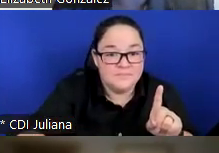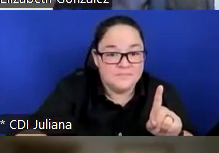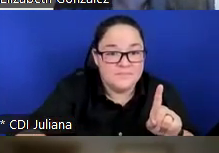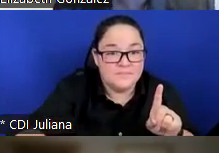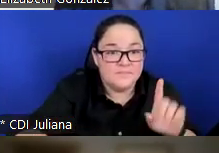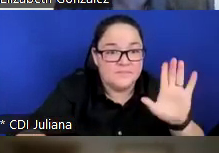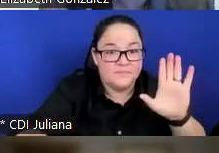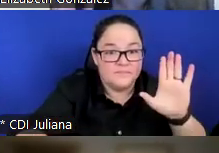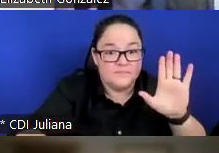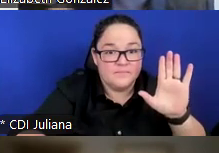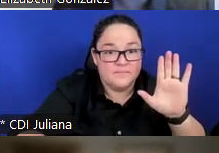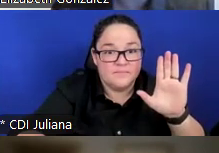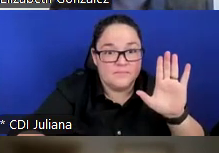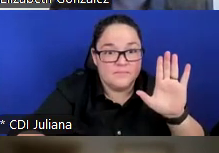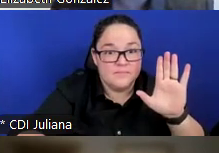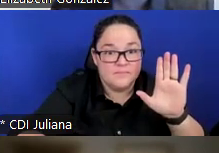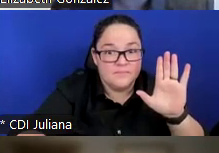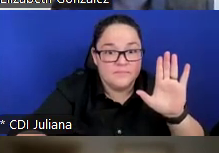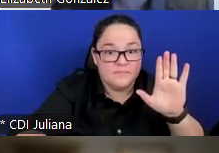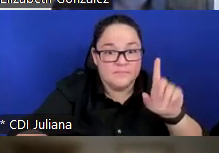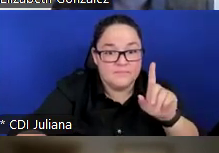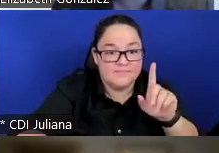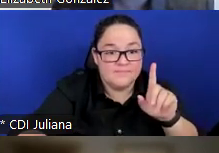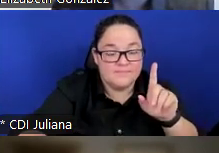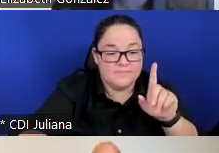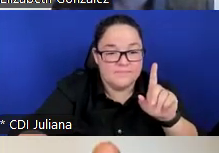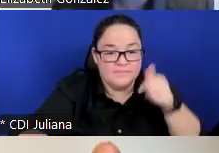You'll notice Interpreter switch, please.